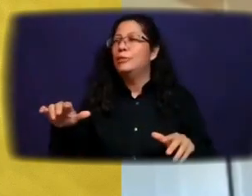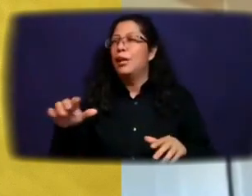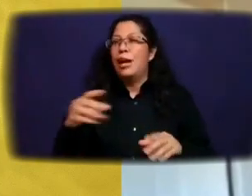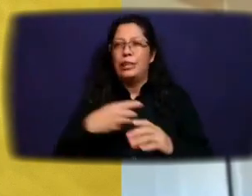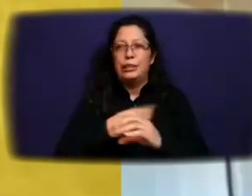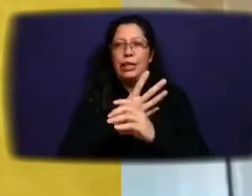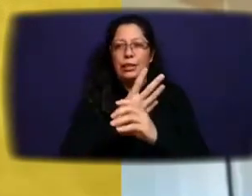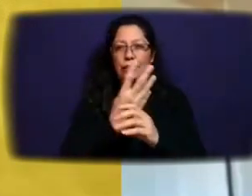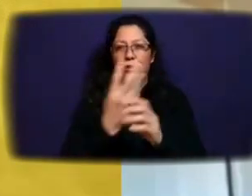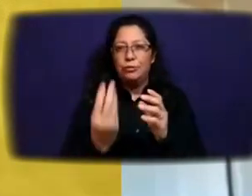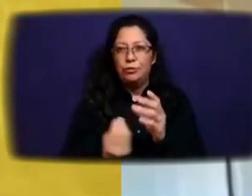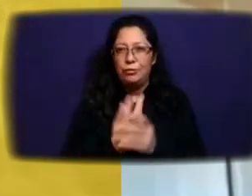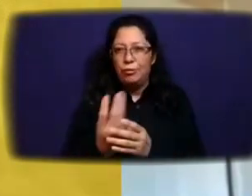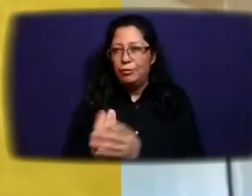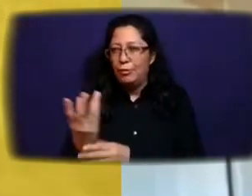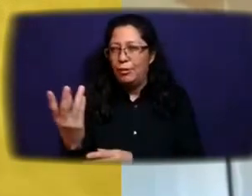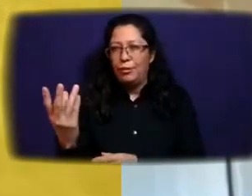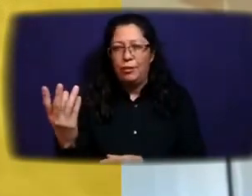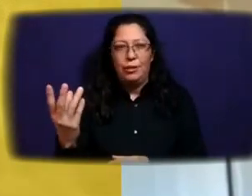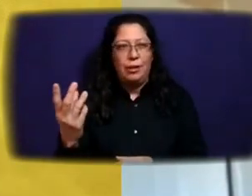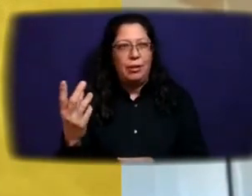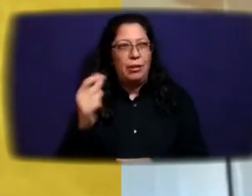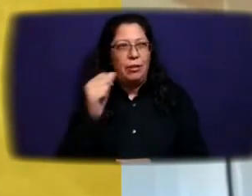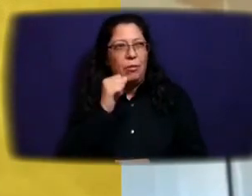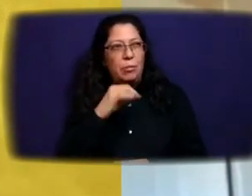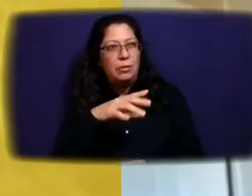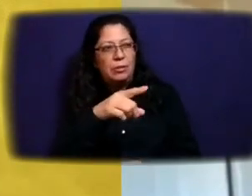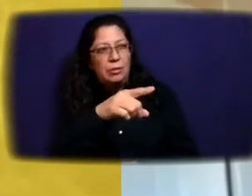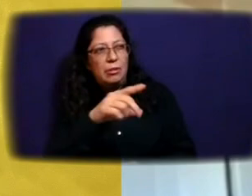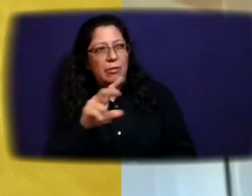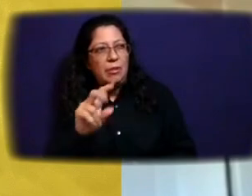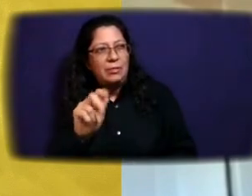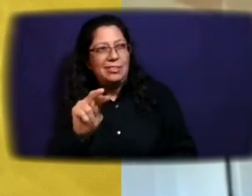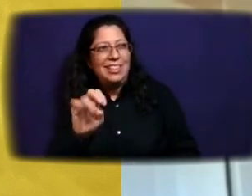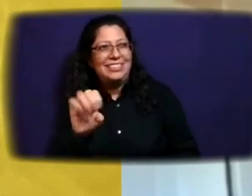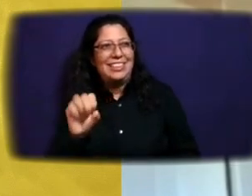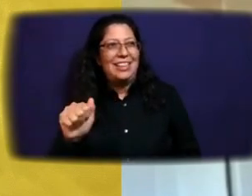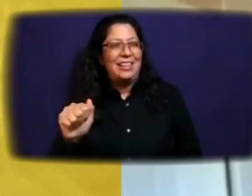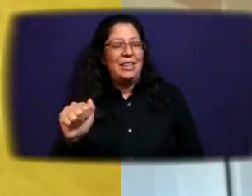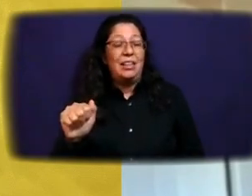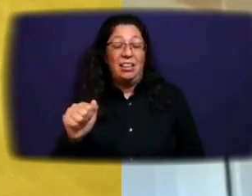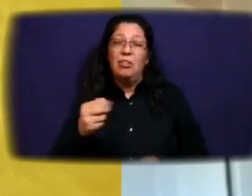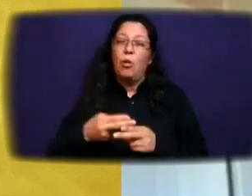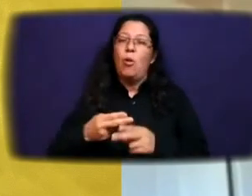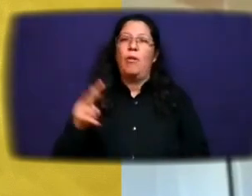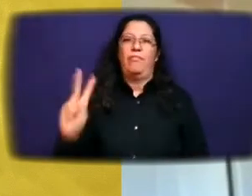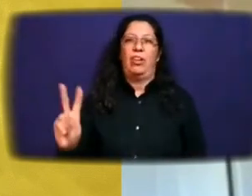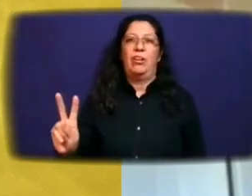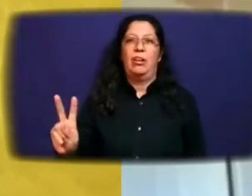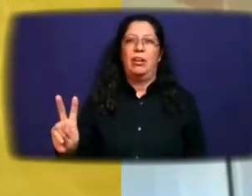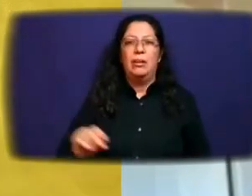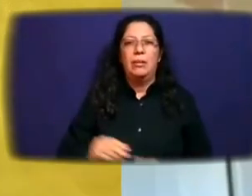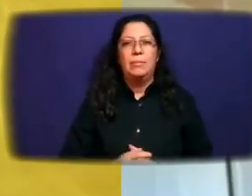with a beautiful woman named Vanessa. We call her V.